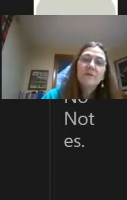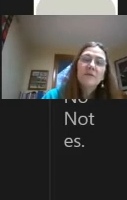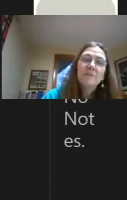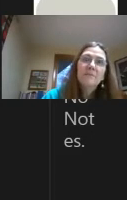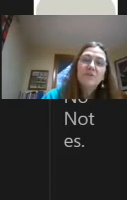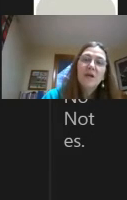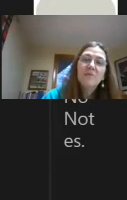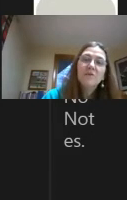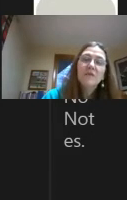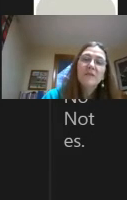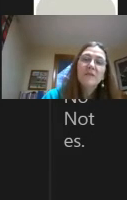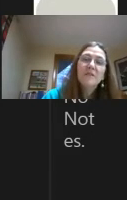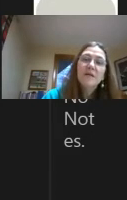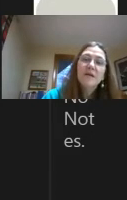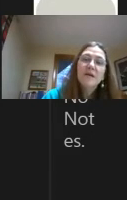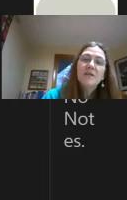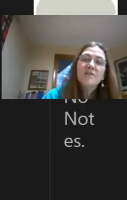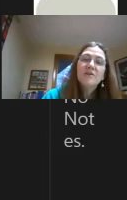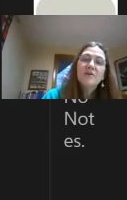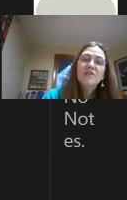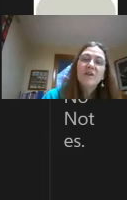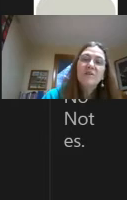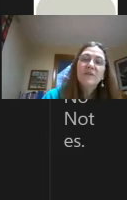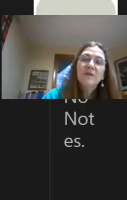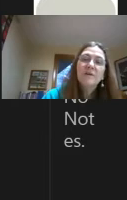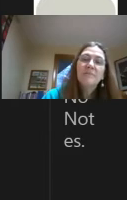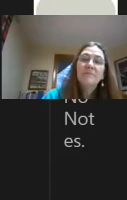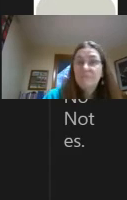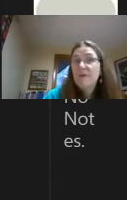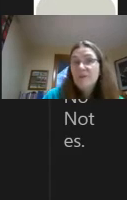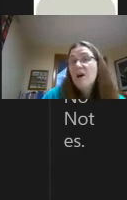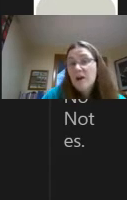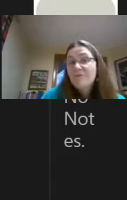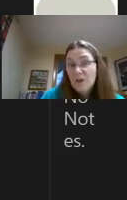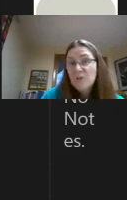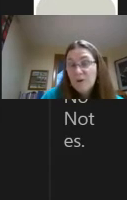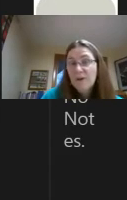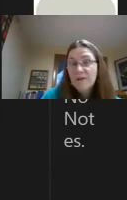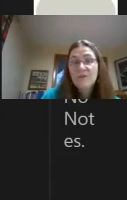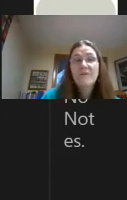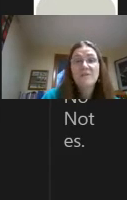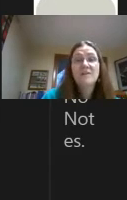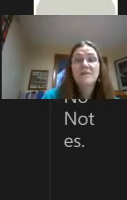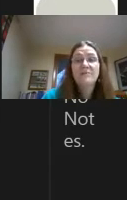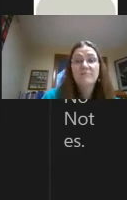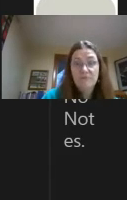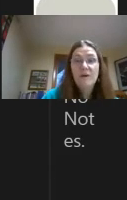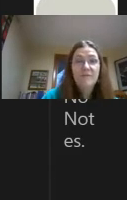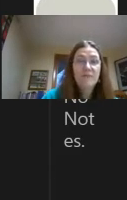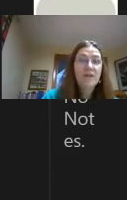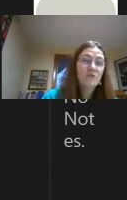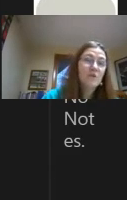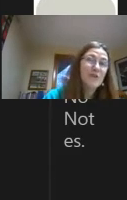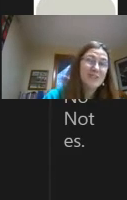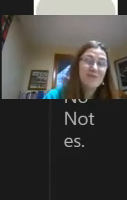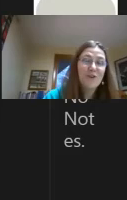but it doesn't have a petrochemical in it. And so generally, a very high value product, you're gonna have to decide if you have the